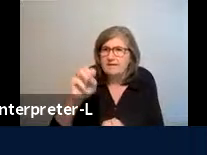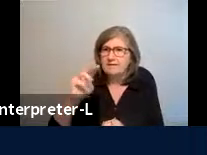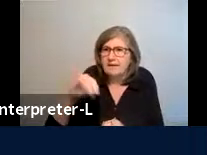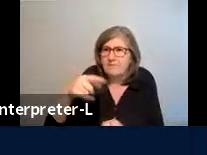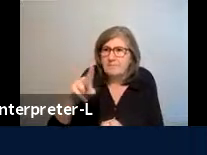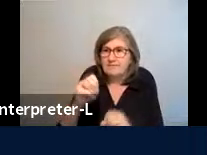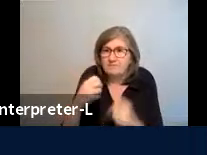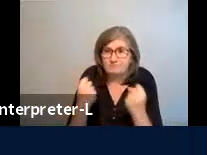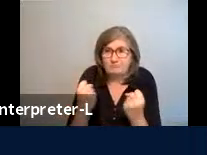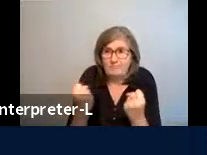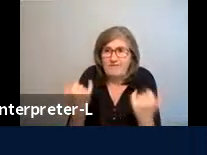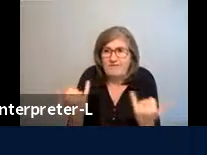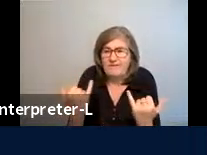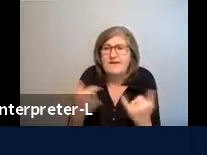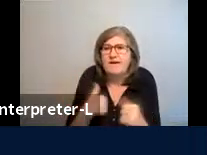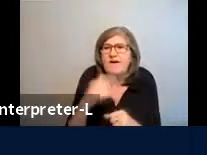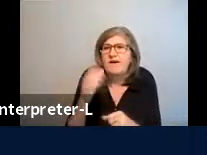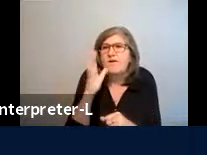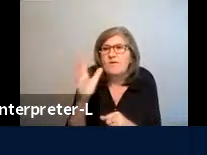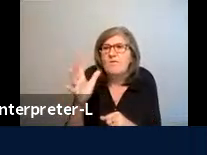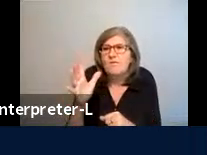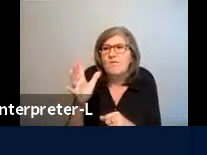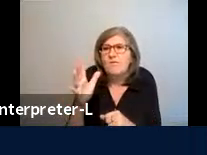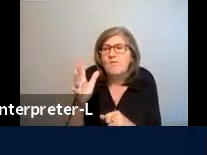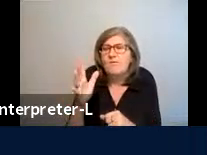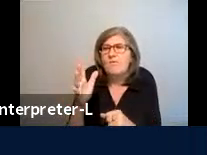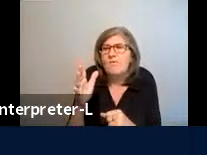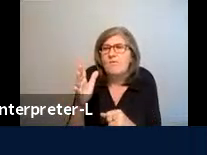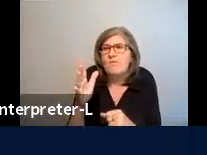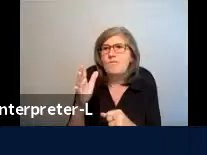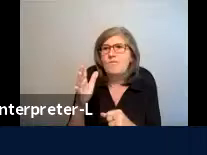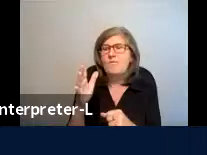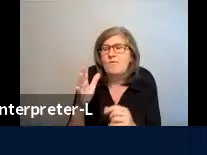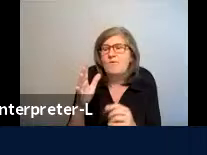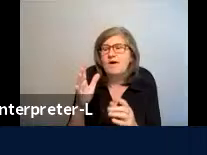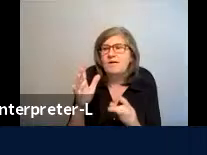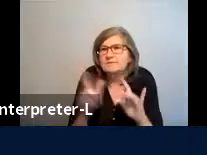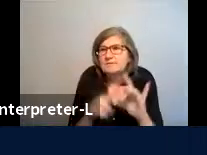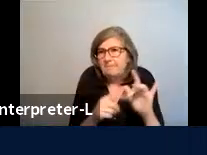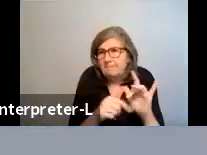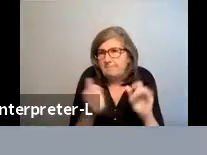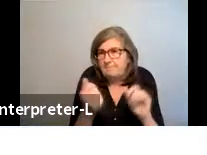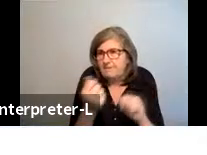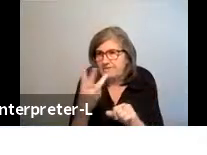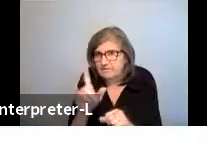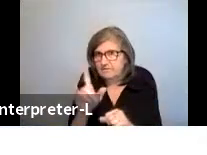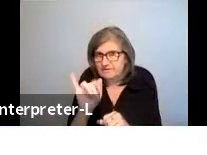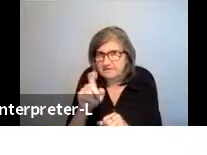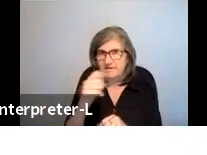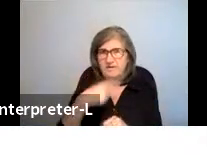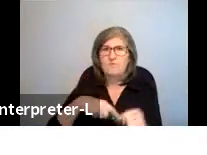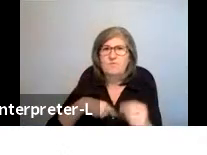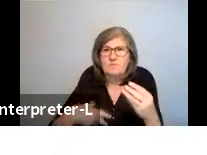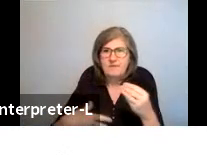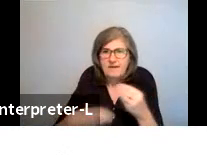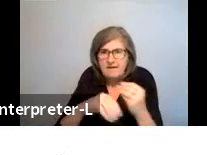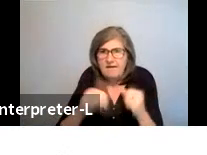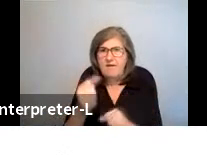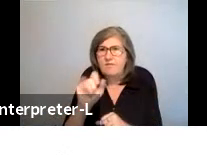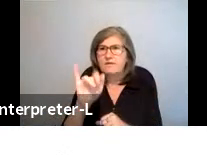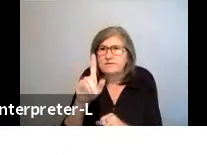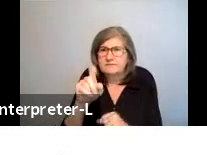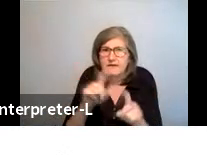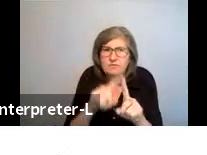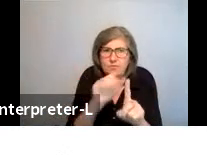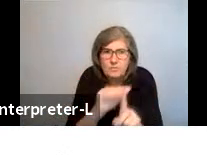so I'm going to have her hop through the next few slides. We added a slide as a